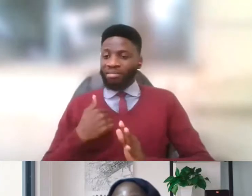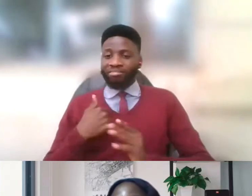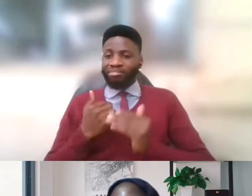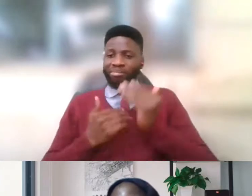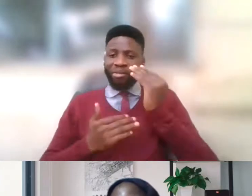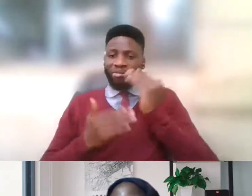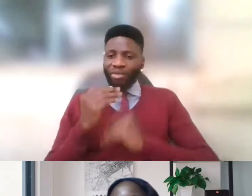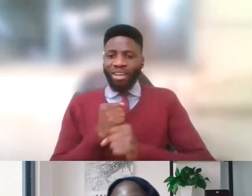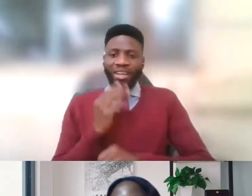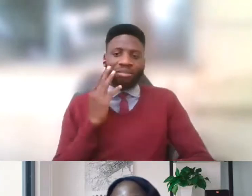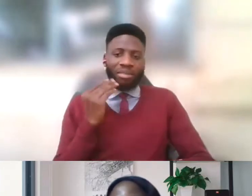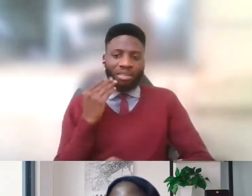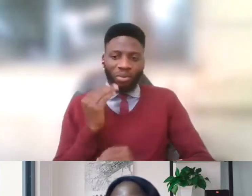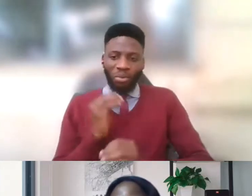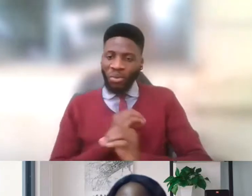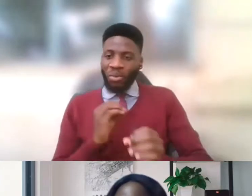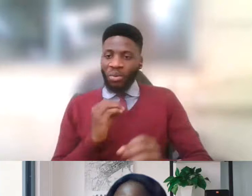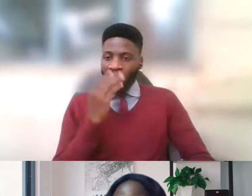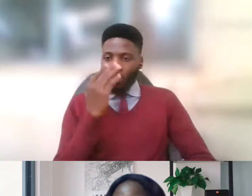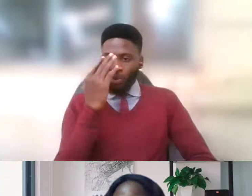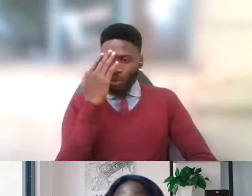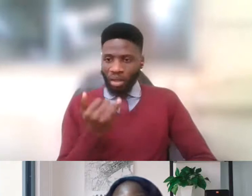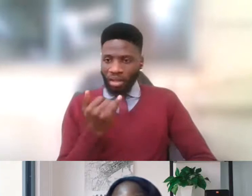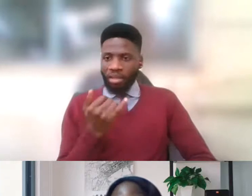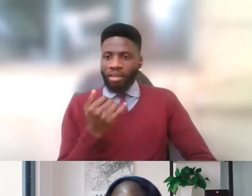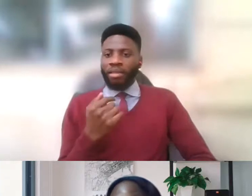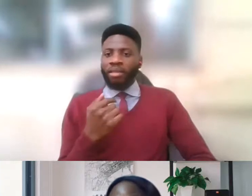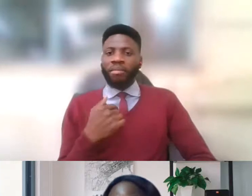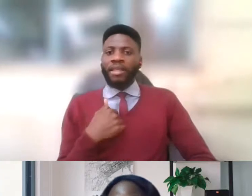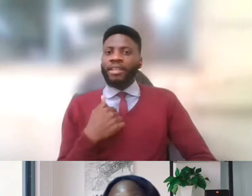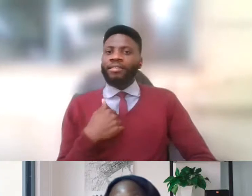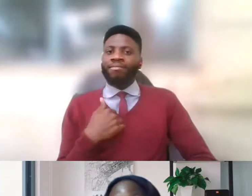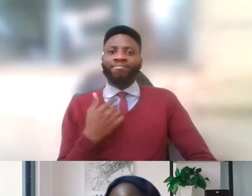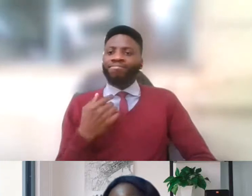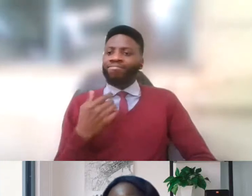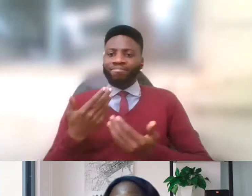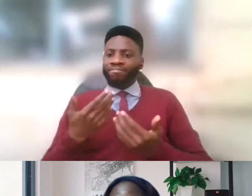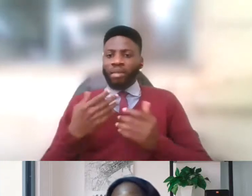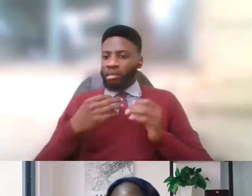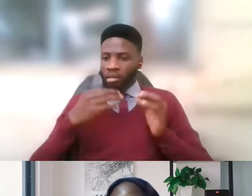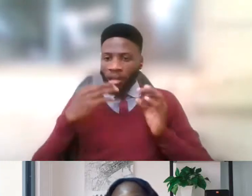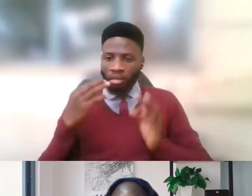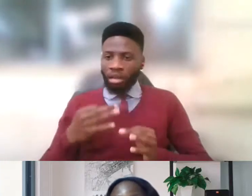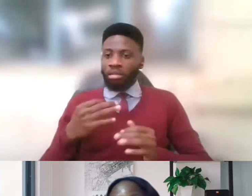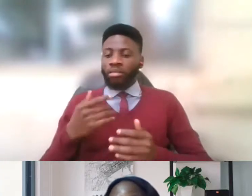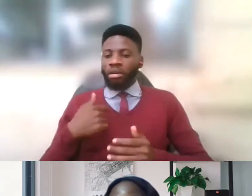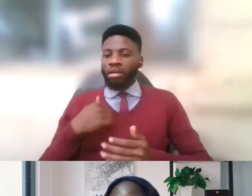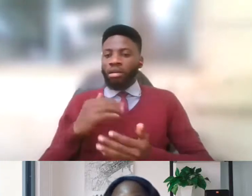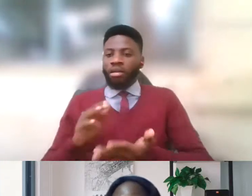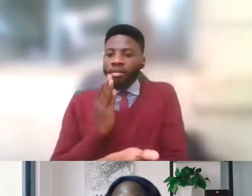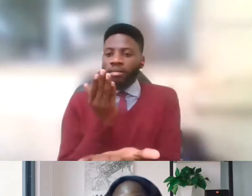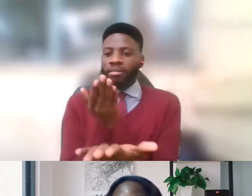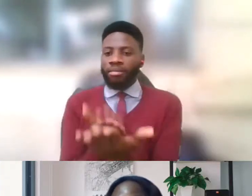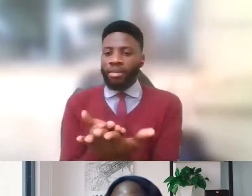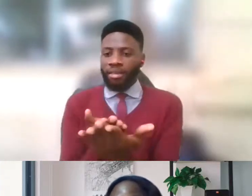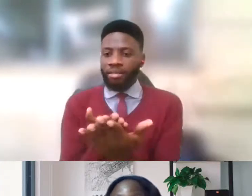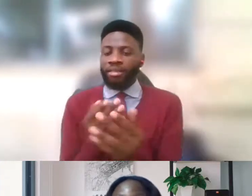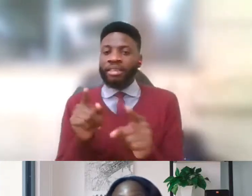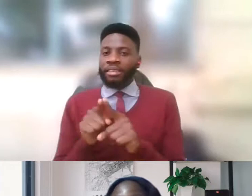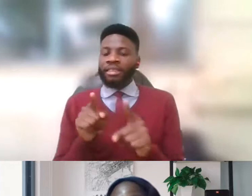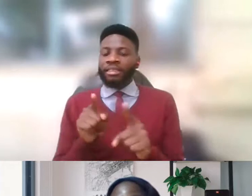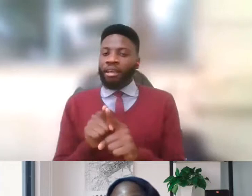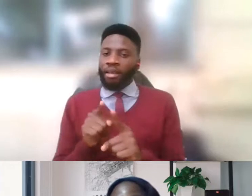places in the ecosystem, in the teams, where your insight and your perspective is sufficiently diverse that